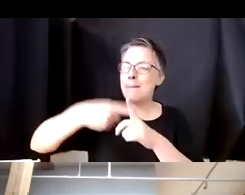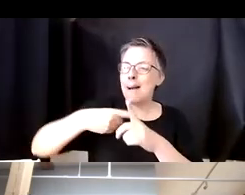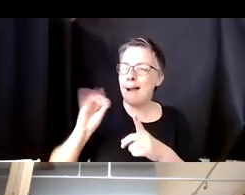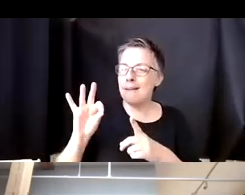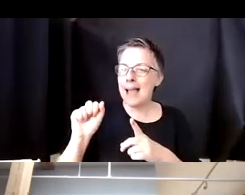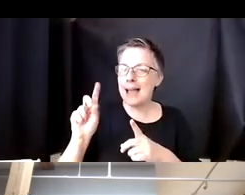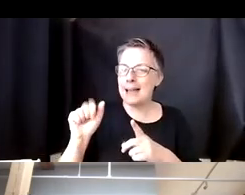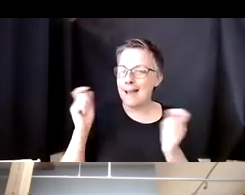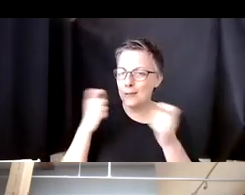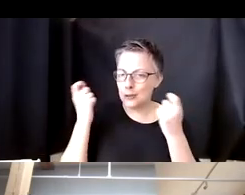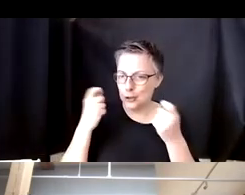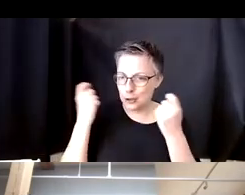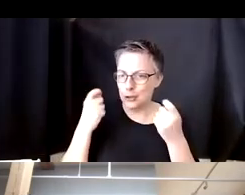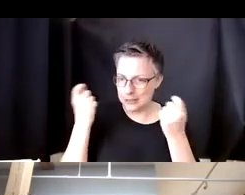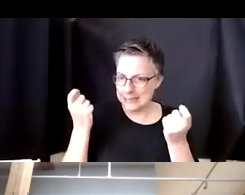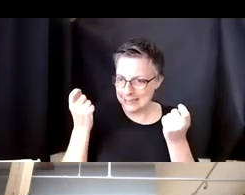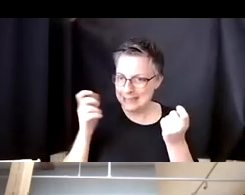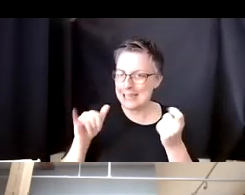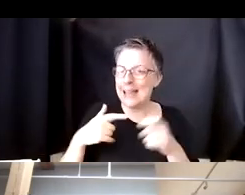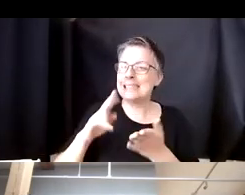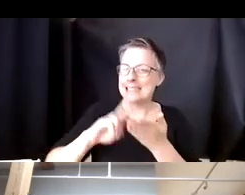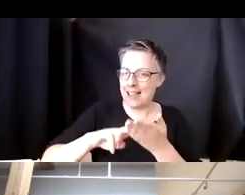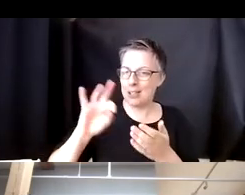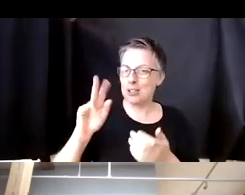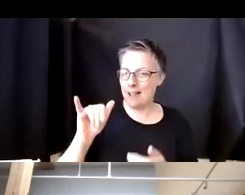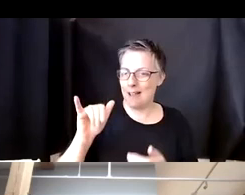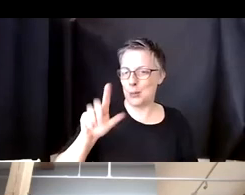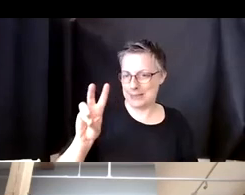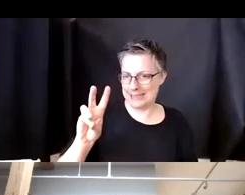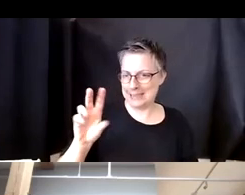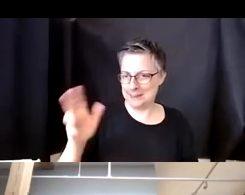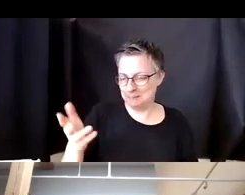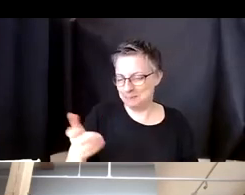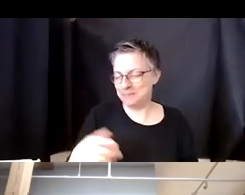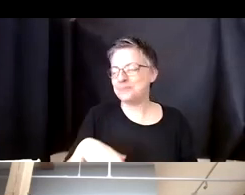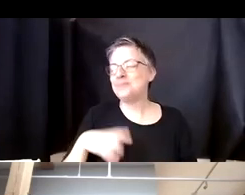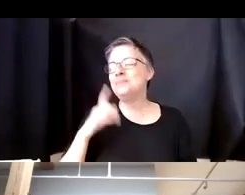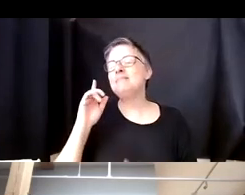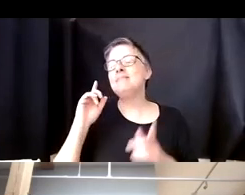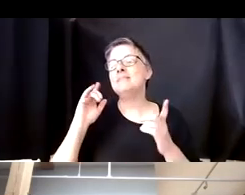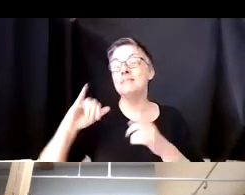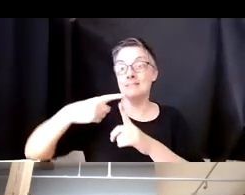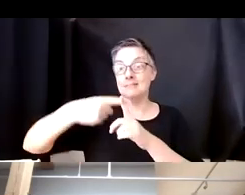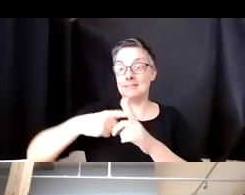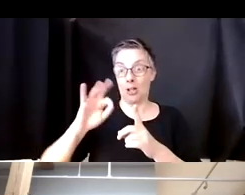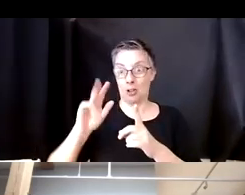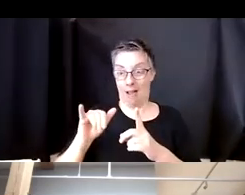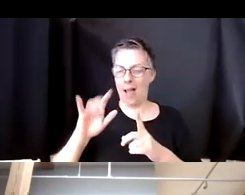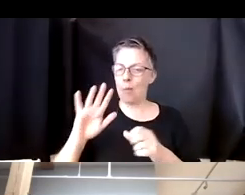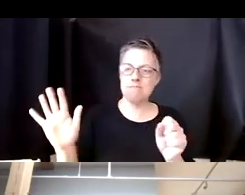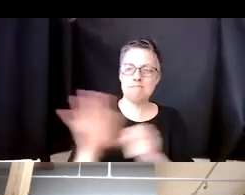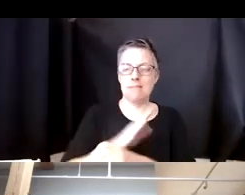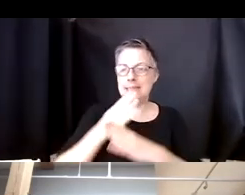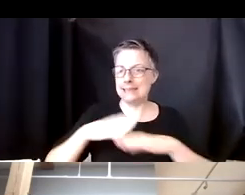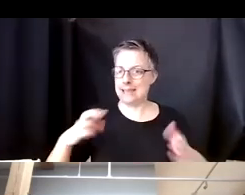Disabilities Act anniversary, it was signed July 26th. And that is going to be a month that Silent Rhythms